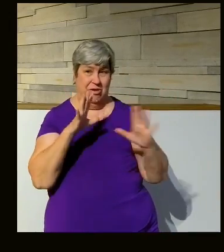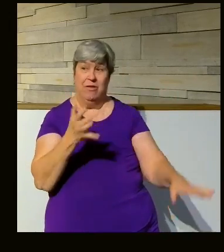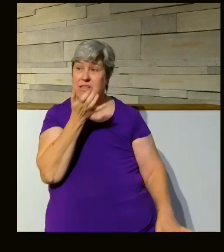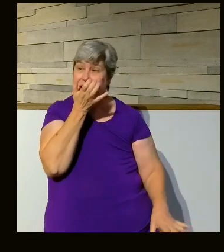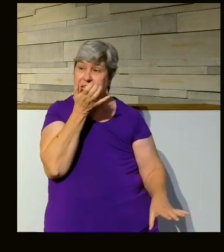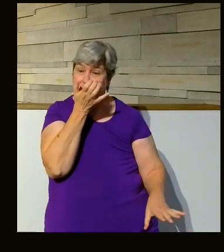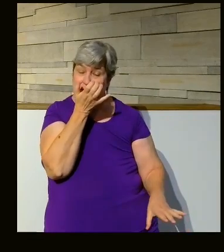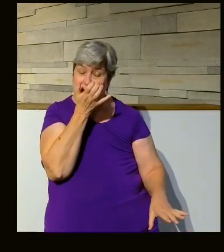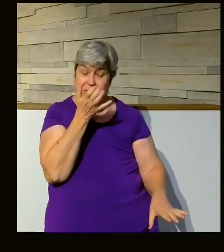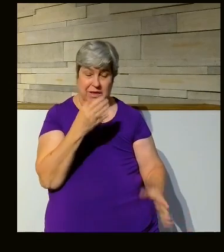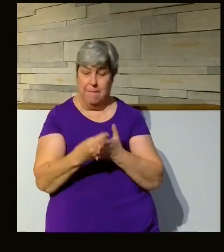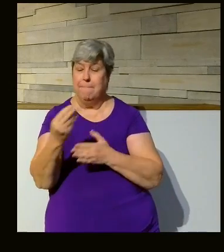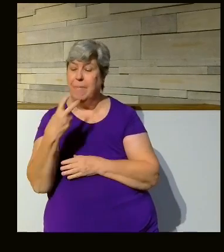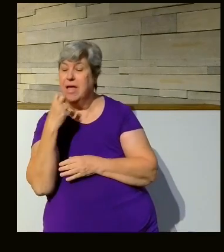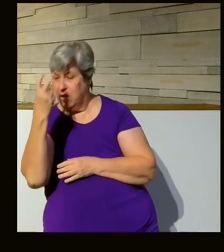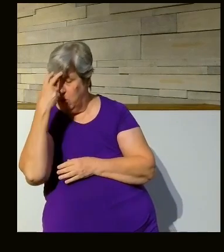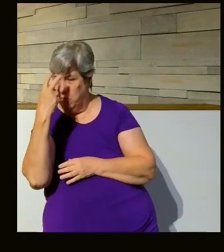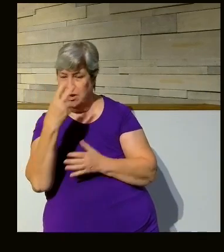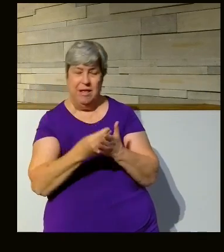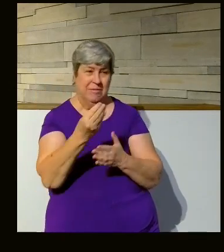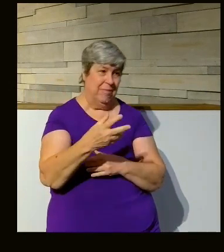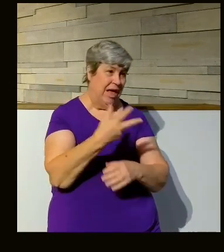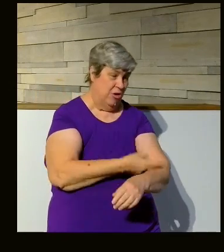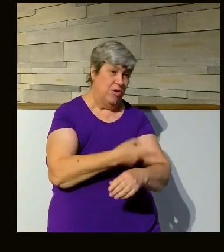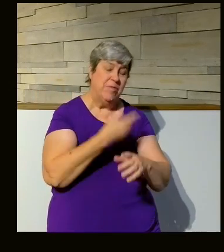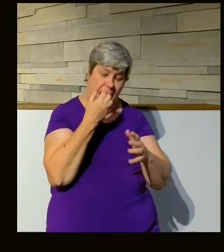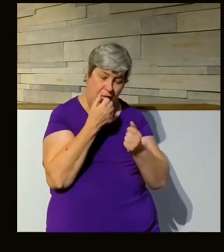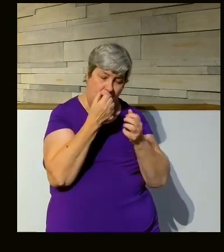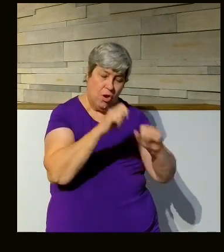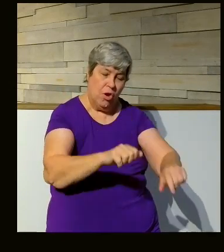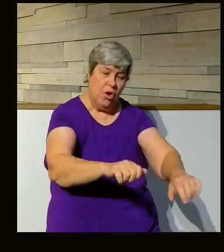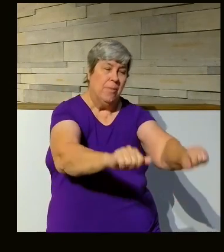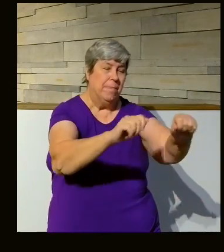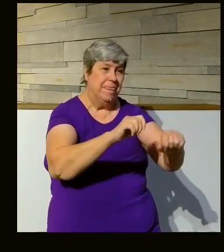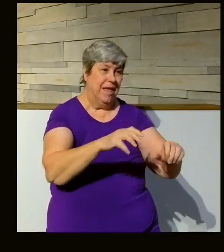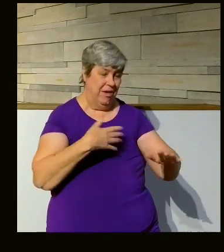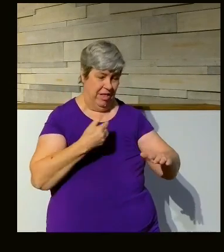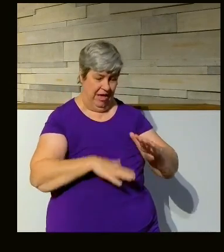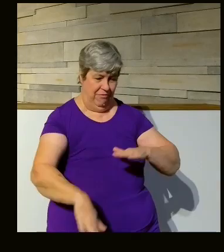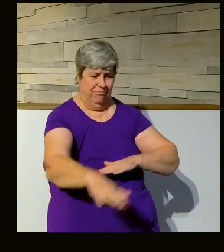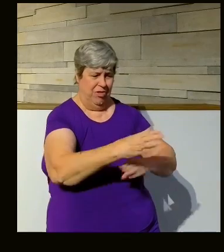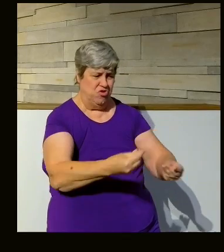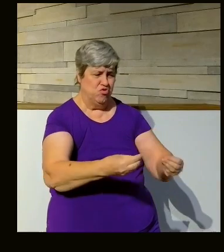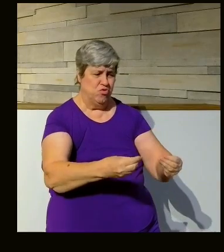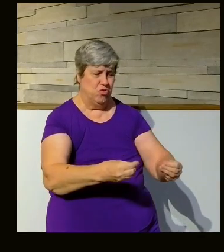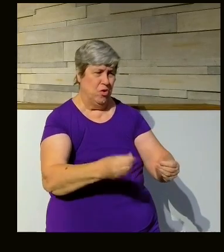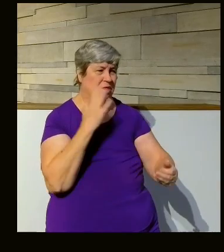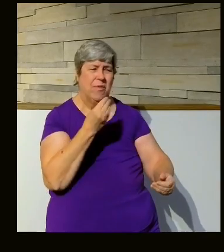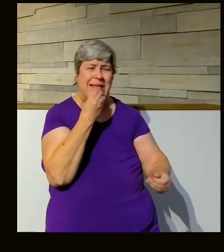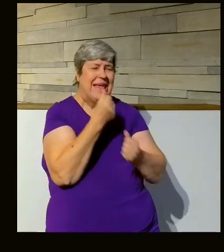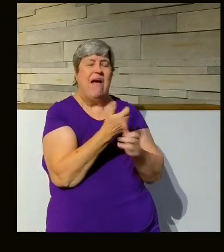grass, buy a goat, buy a sheep. They'll eat up all your grass and you'll have a nice yard of dirt, all right? They will eat